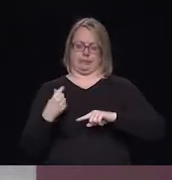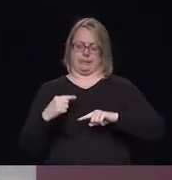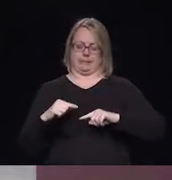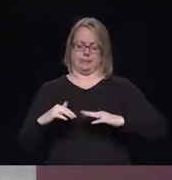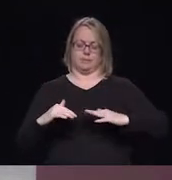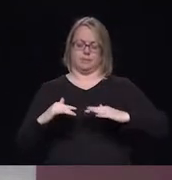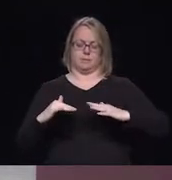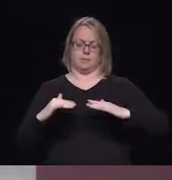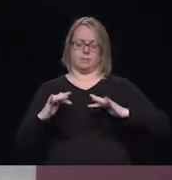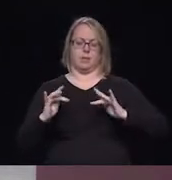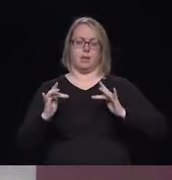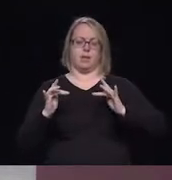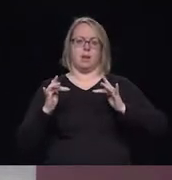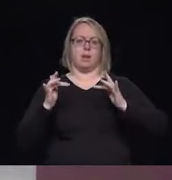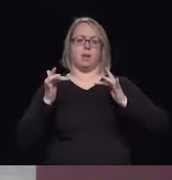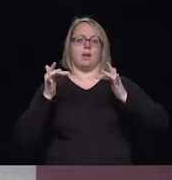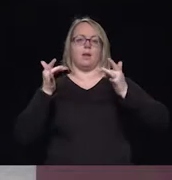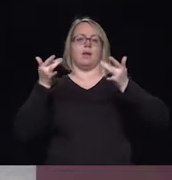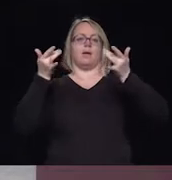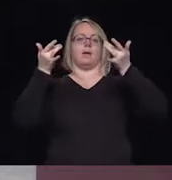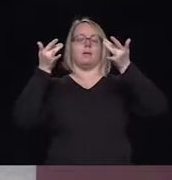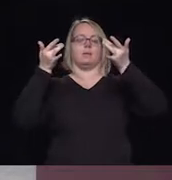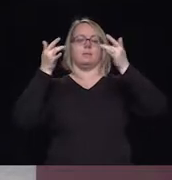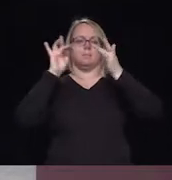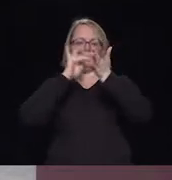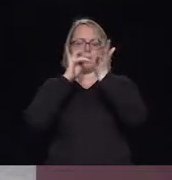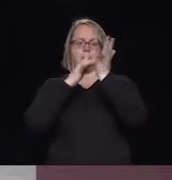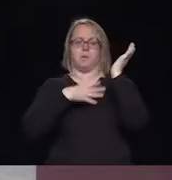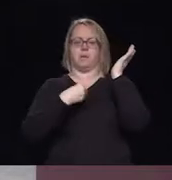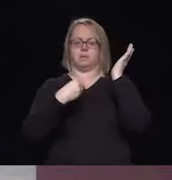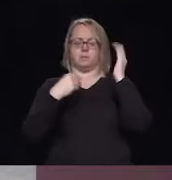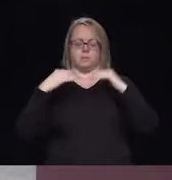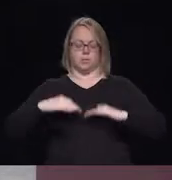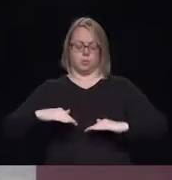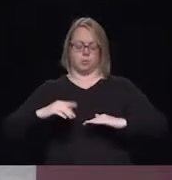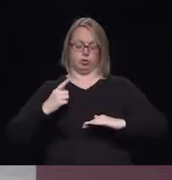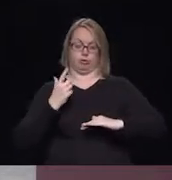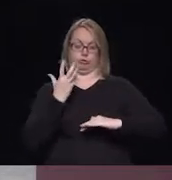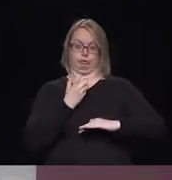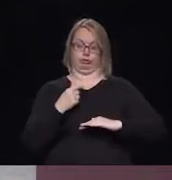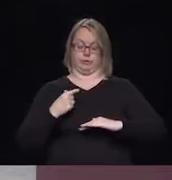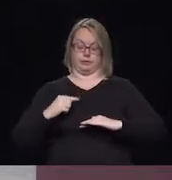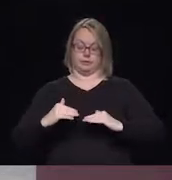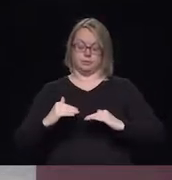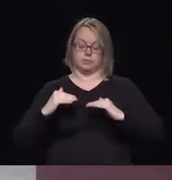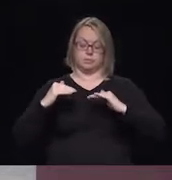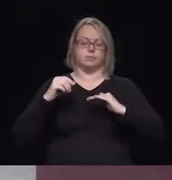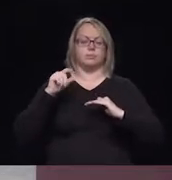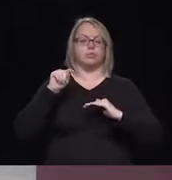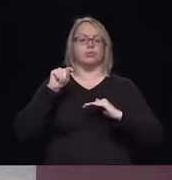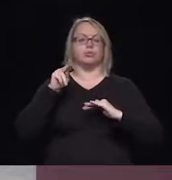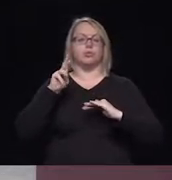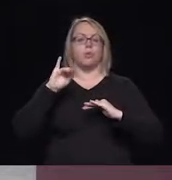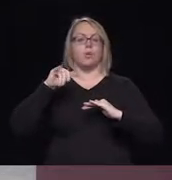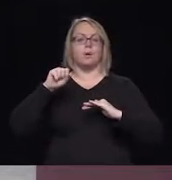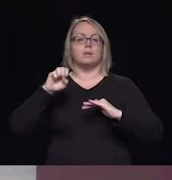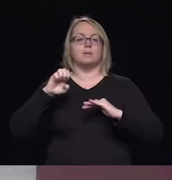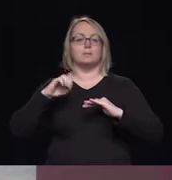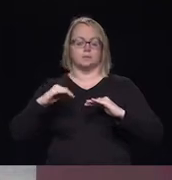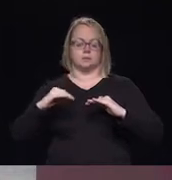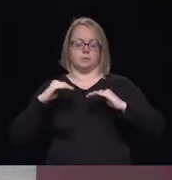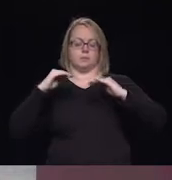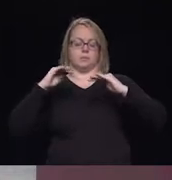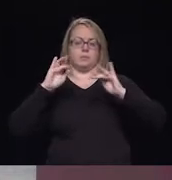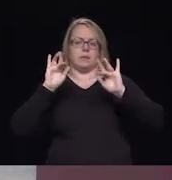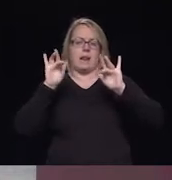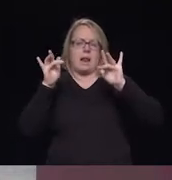medium green, light green, and then it will disappear into the sky. That will give it